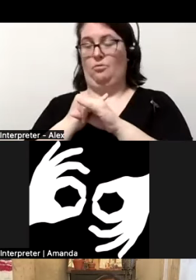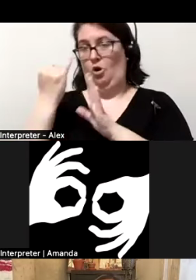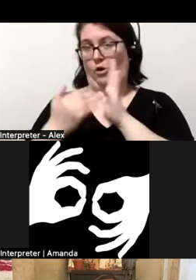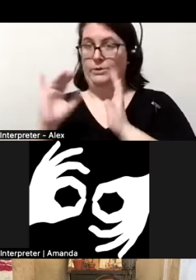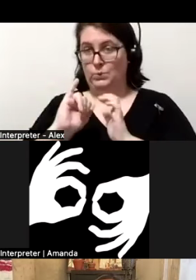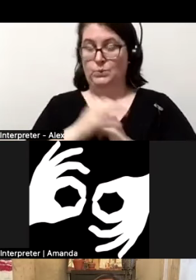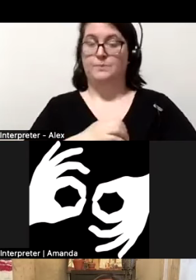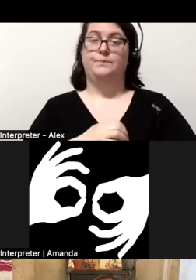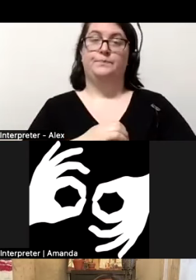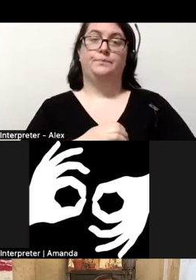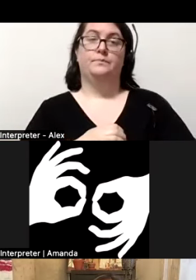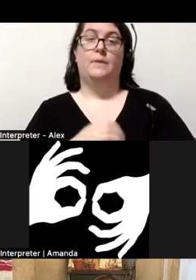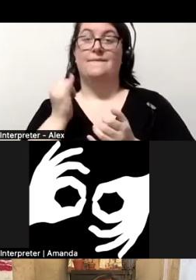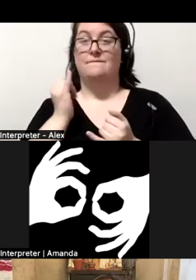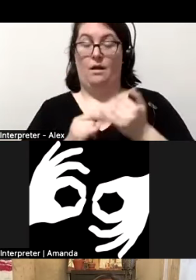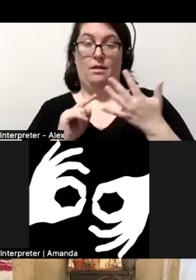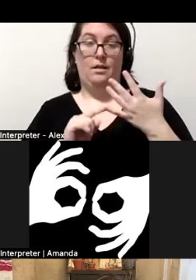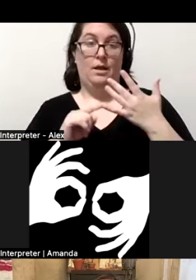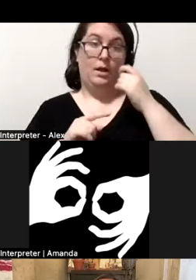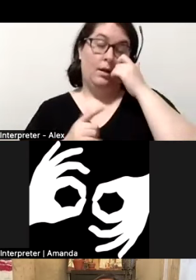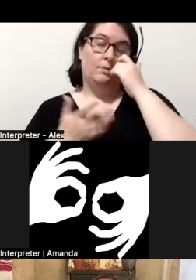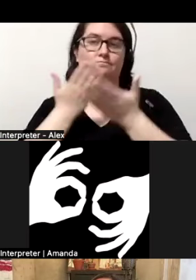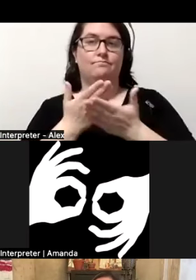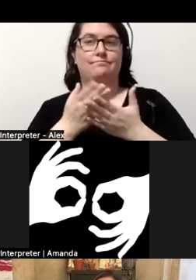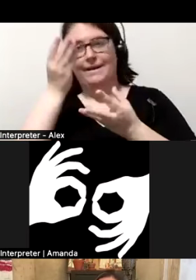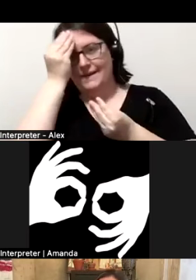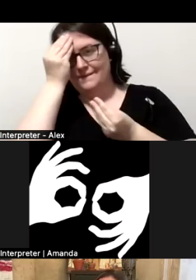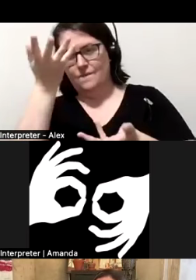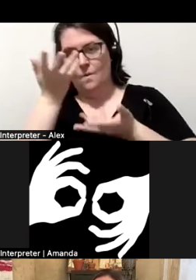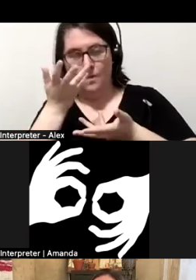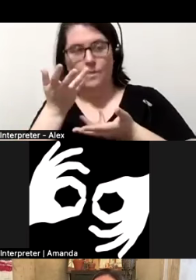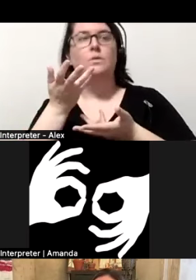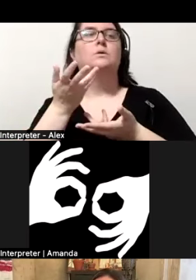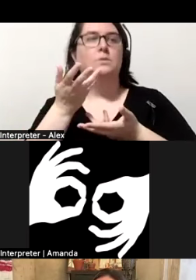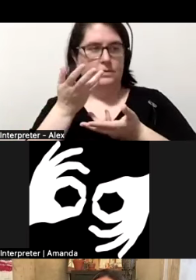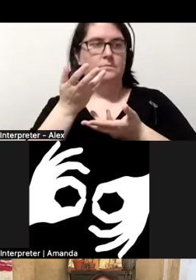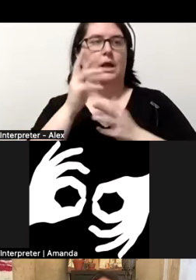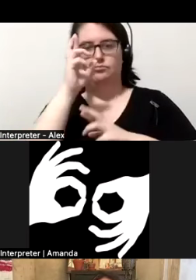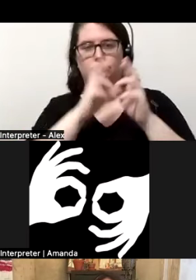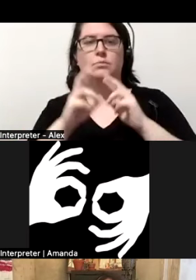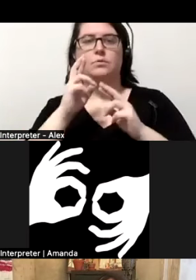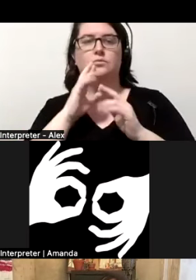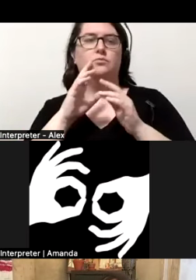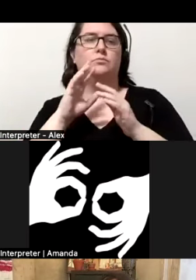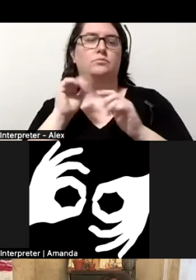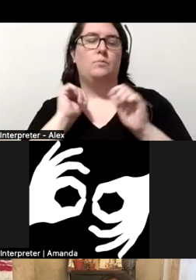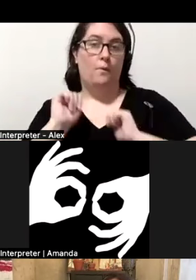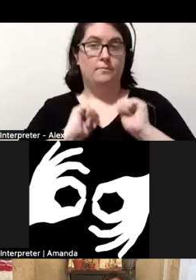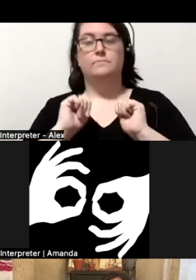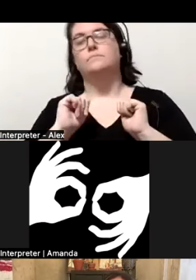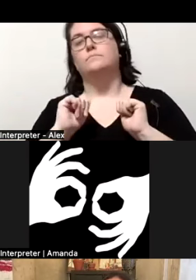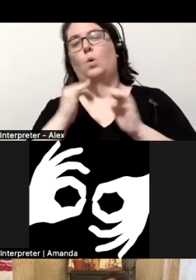finally, we are looking to see demonstration of informed and respectful delivery of programming related to Indigenous and equity deserving